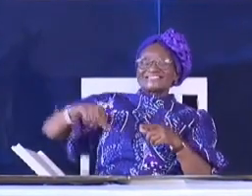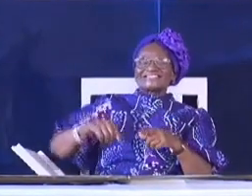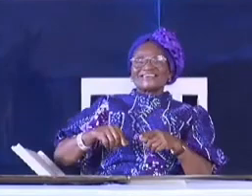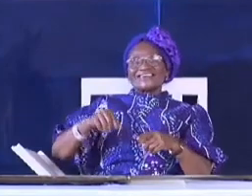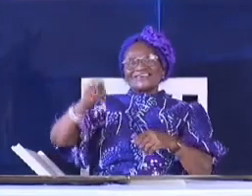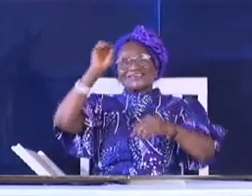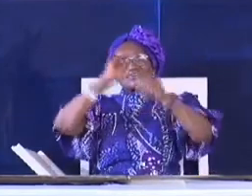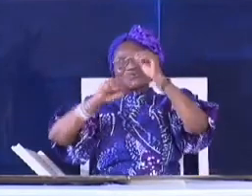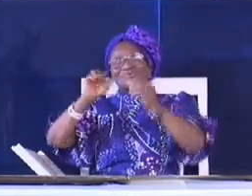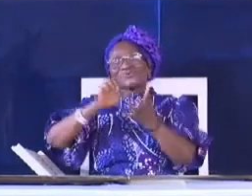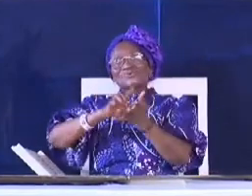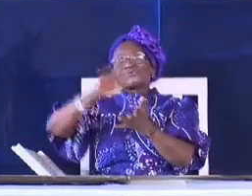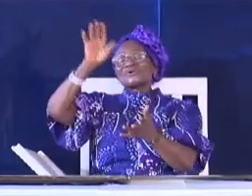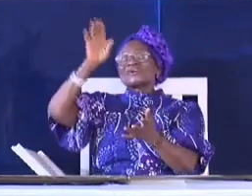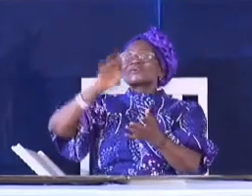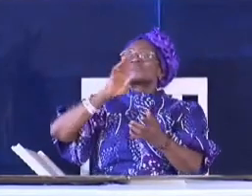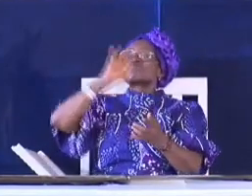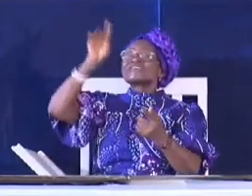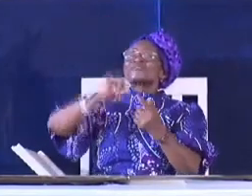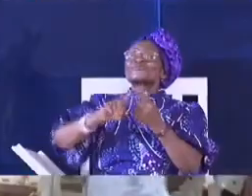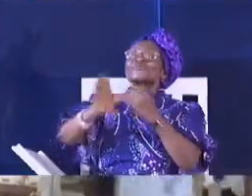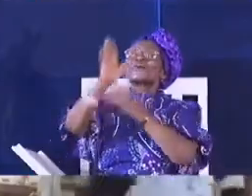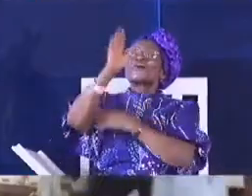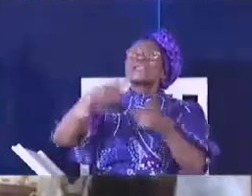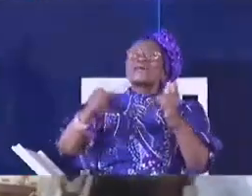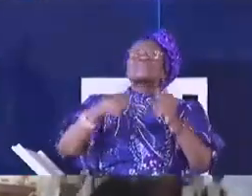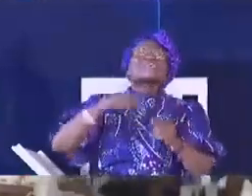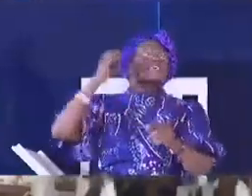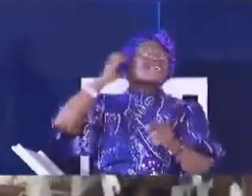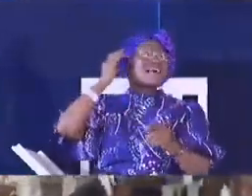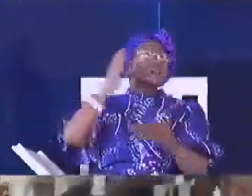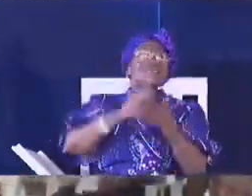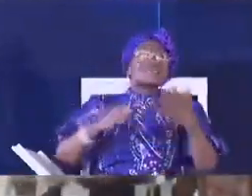Oh, glory be to God. Let me hear somebody shout hallelujah.